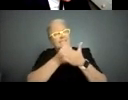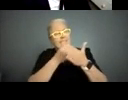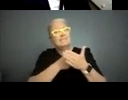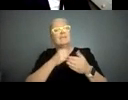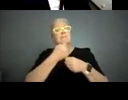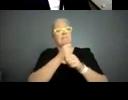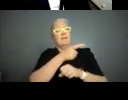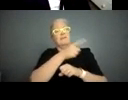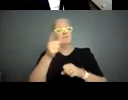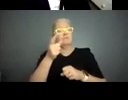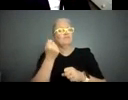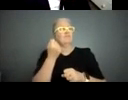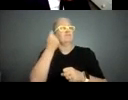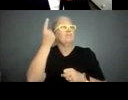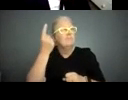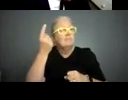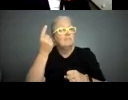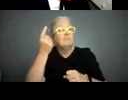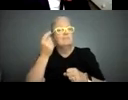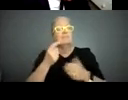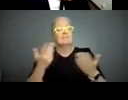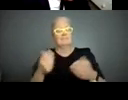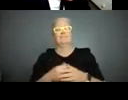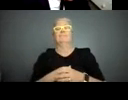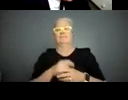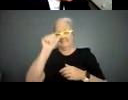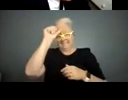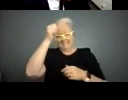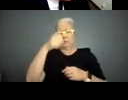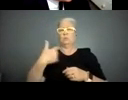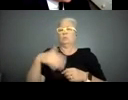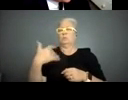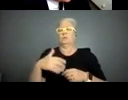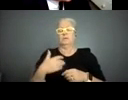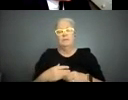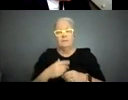the largest of the Commonwealth countries. And by the way, we send our